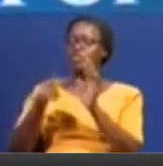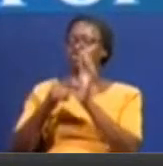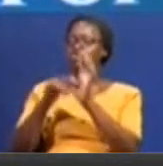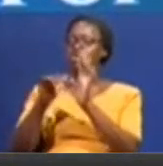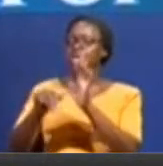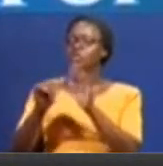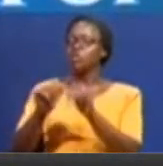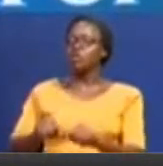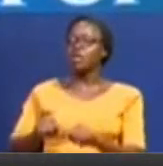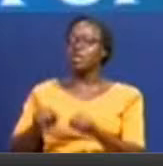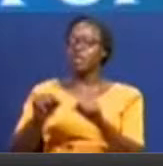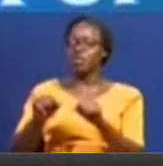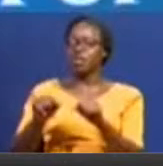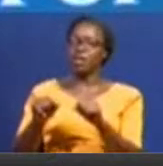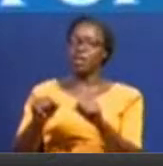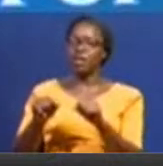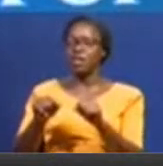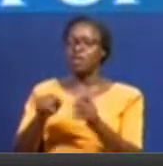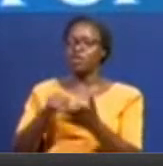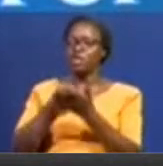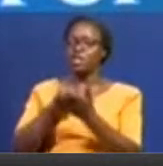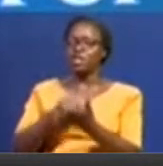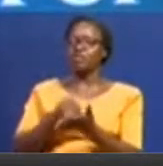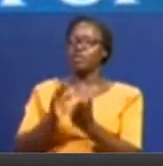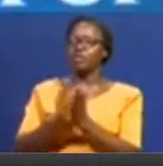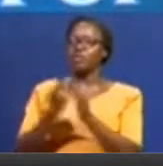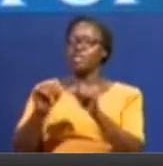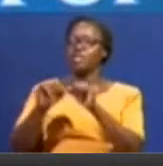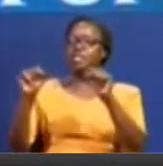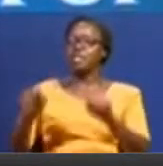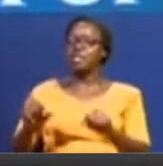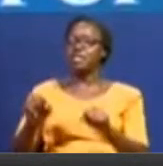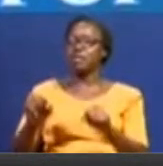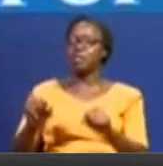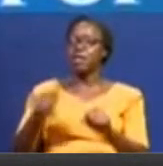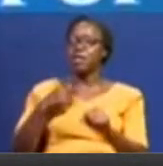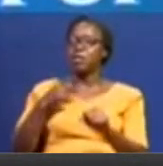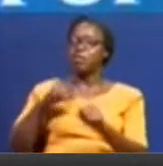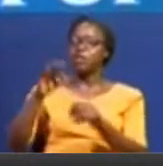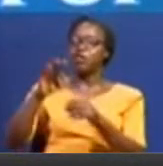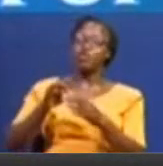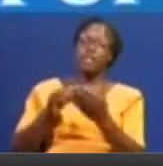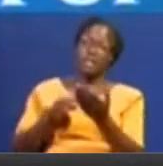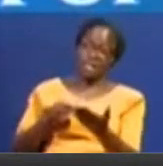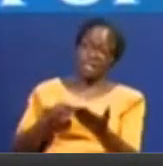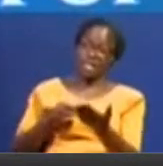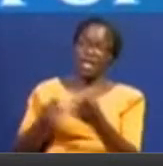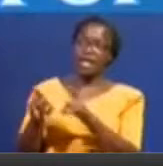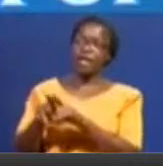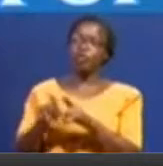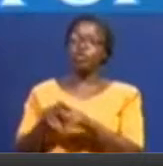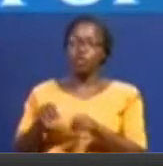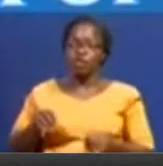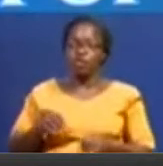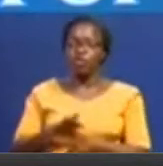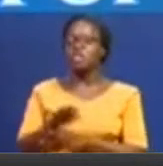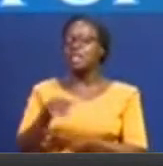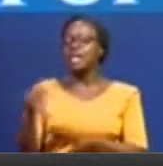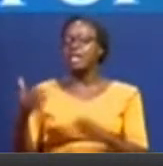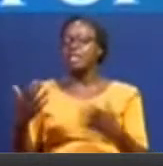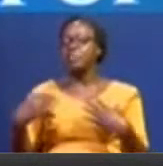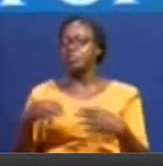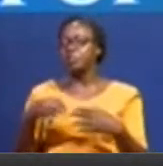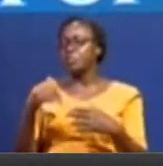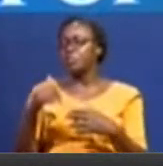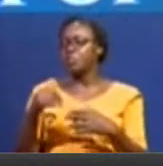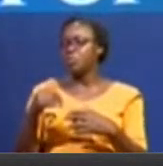able, it is like you are interfering with the system by putting my vote there. I'm also influencing the other people who have not